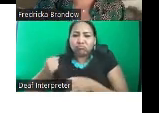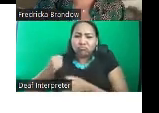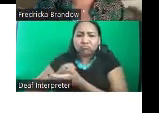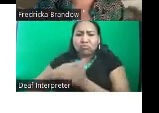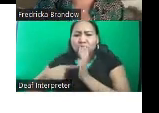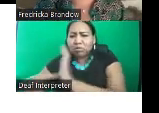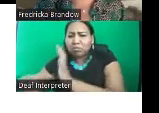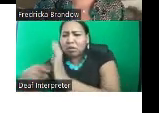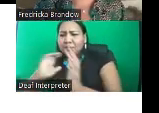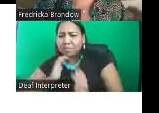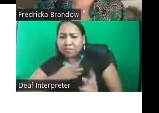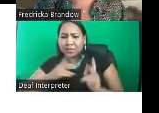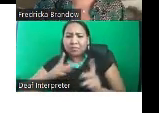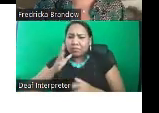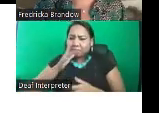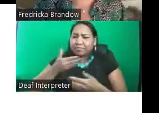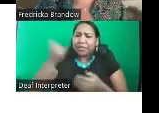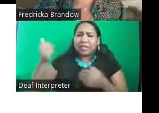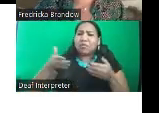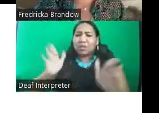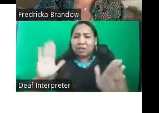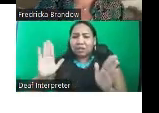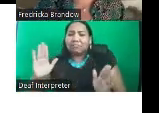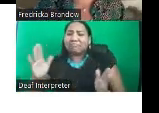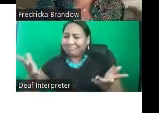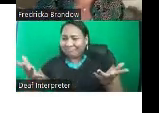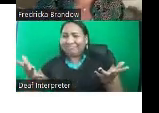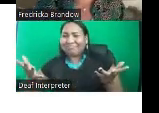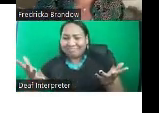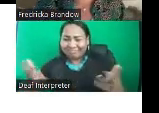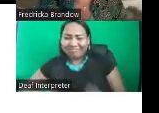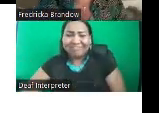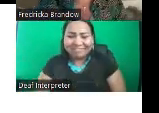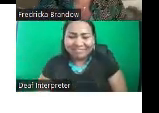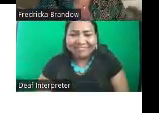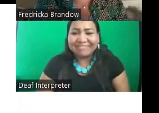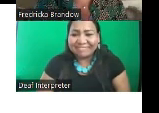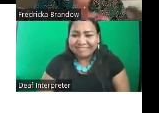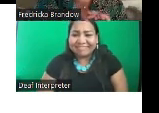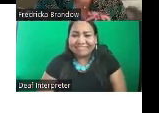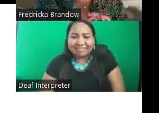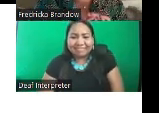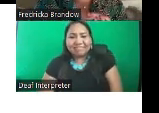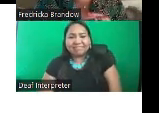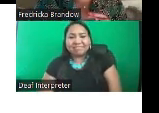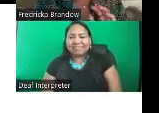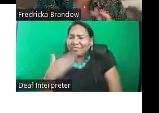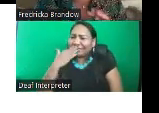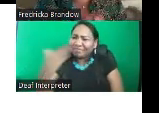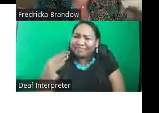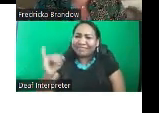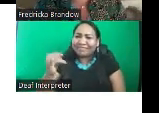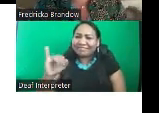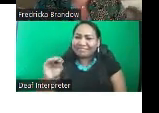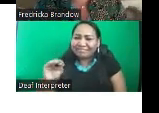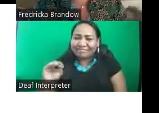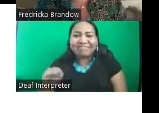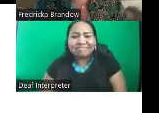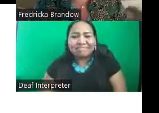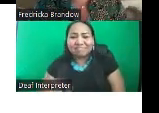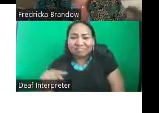Thank you, Jim. Anyone else would like to share? I do have a quick note for those that are following via ASL.